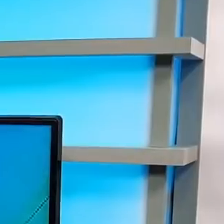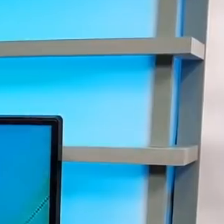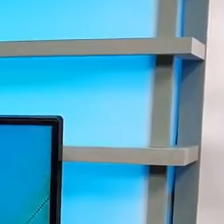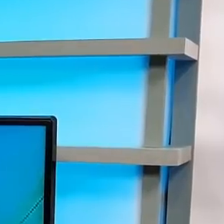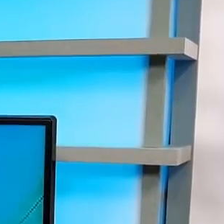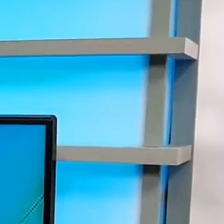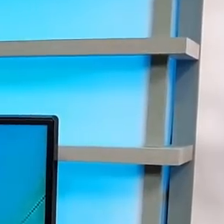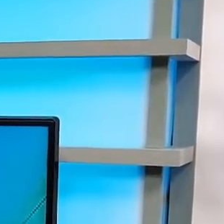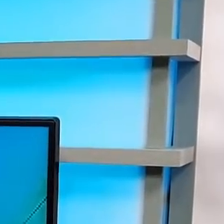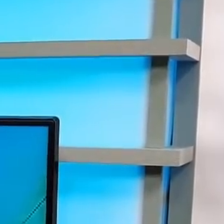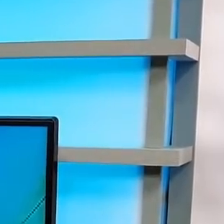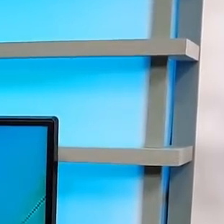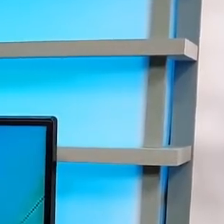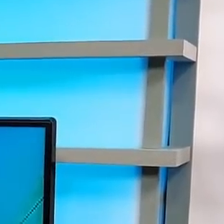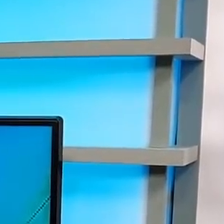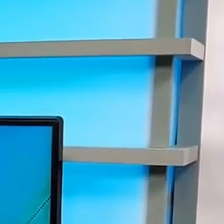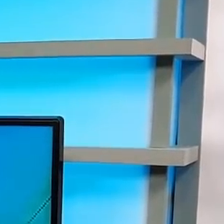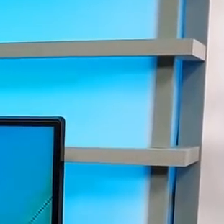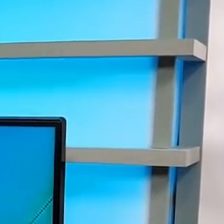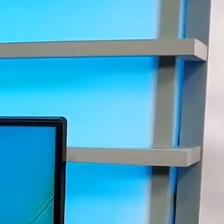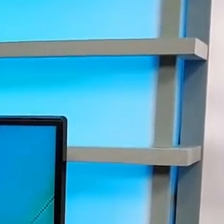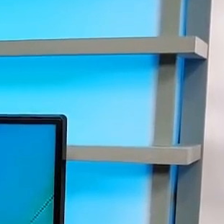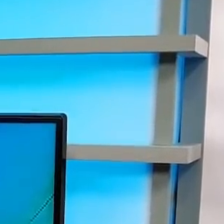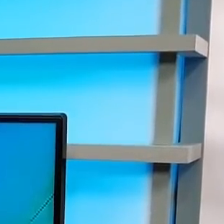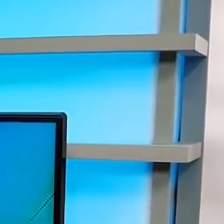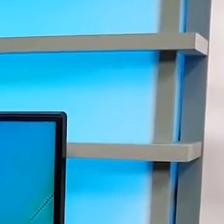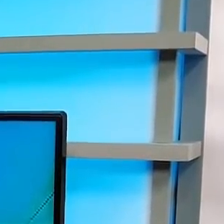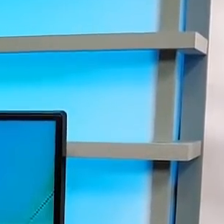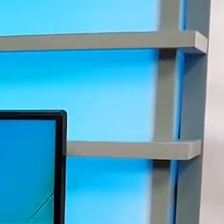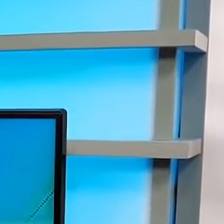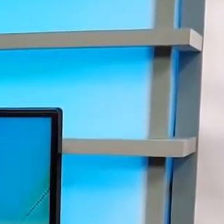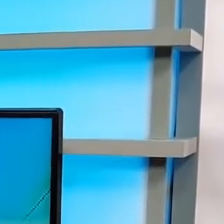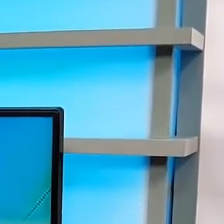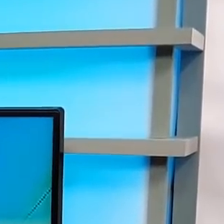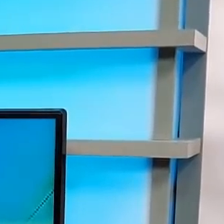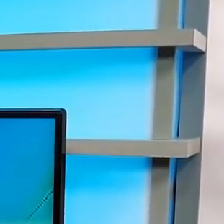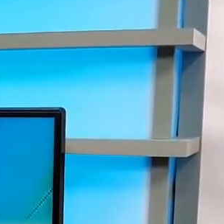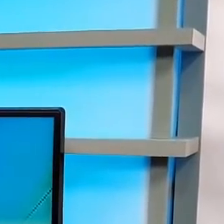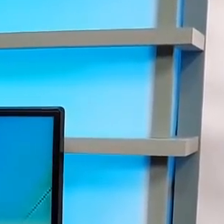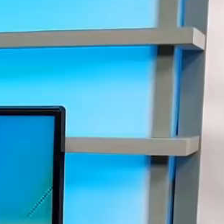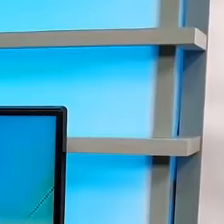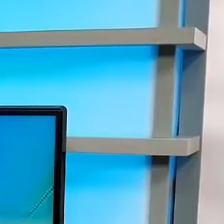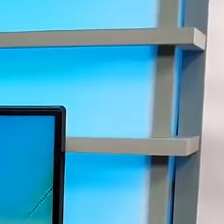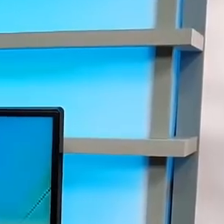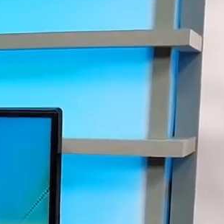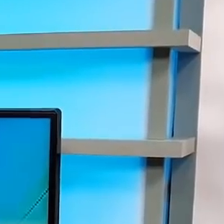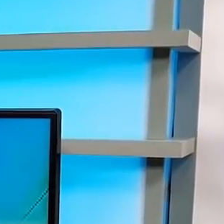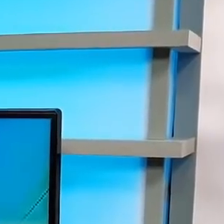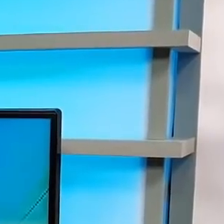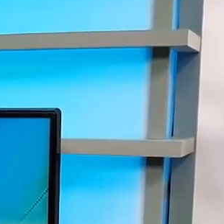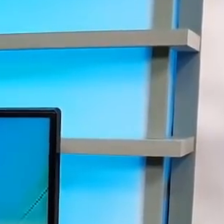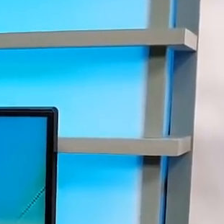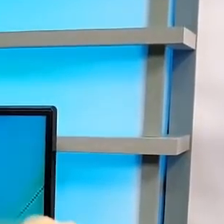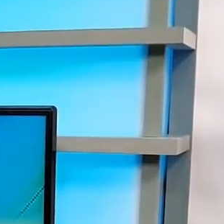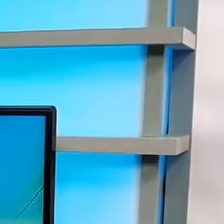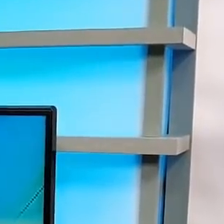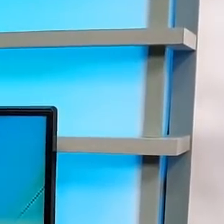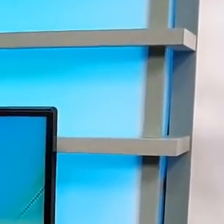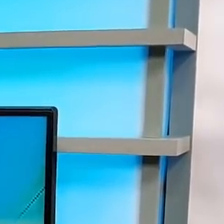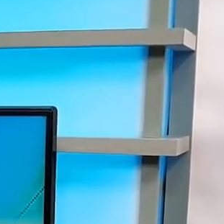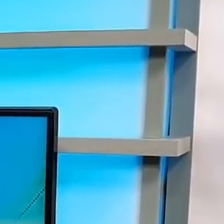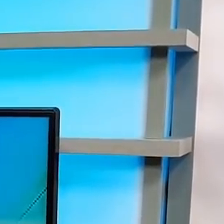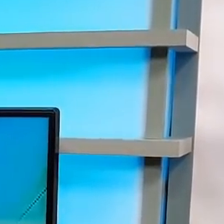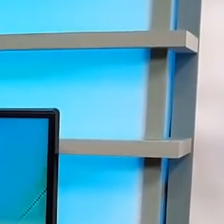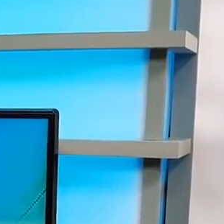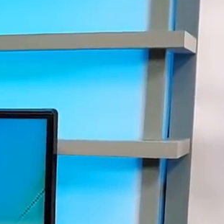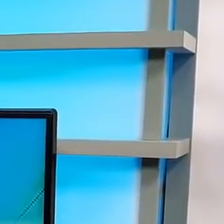Hi there, I'm Simon Preston from TVJ. Thank you very much for watching our YouTube channel. To see our latest videos and also to see live events, click here. To